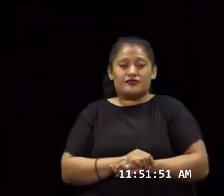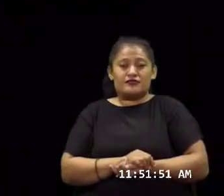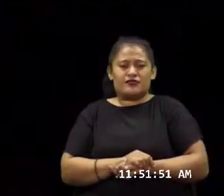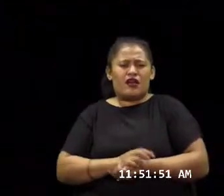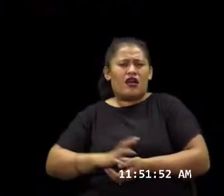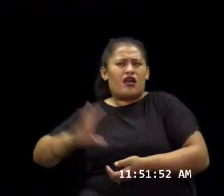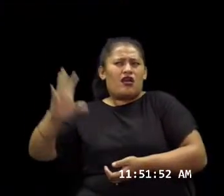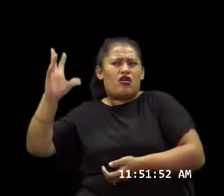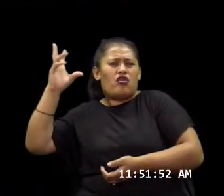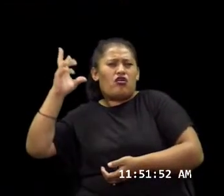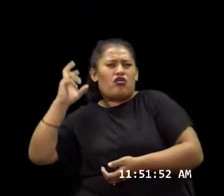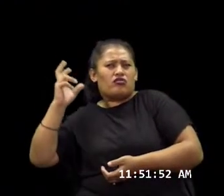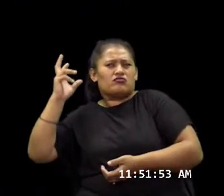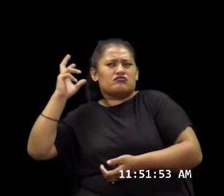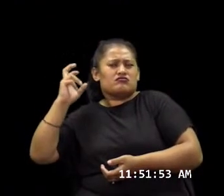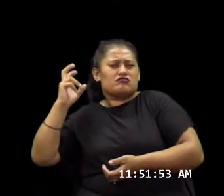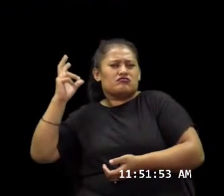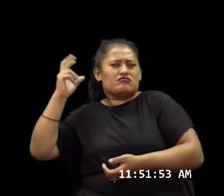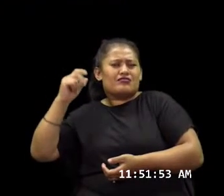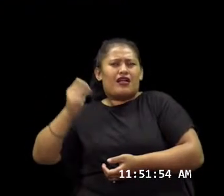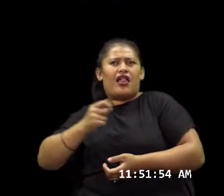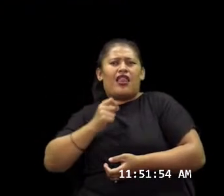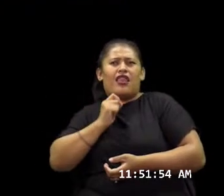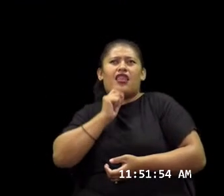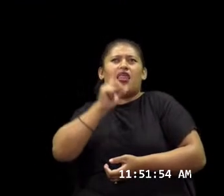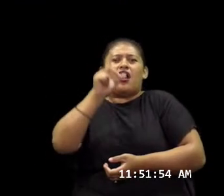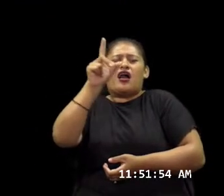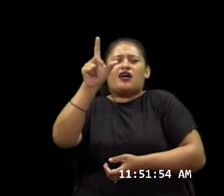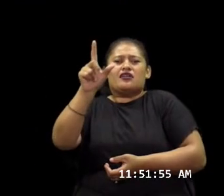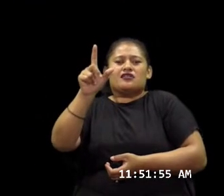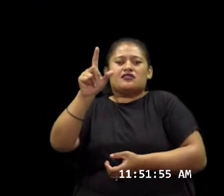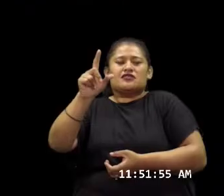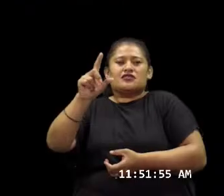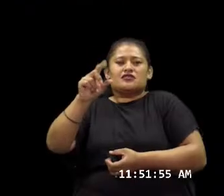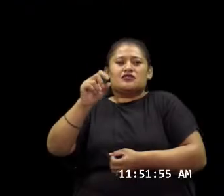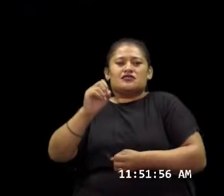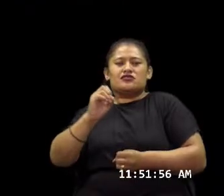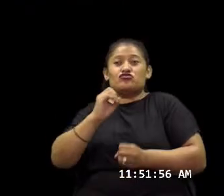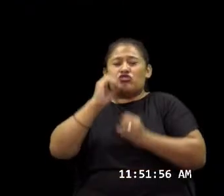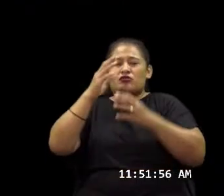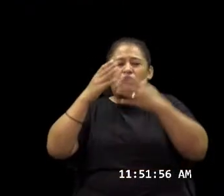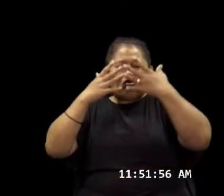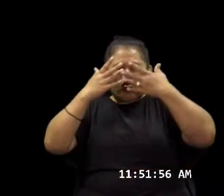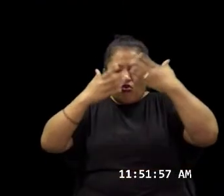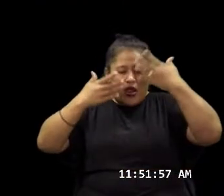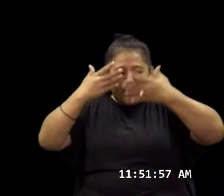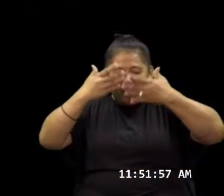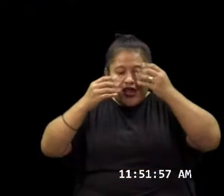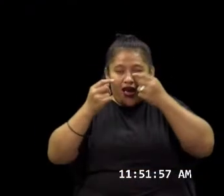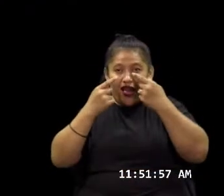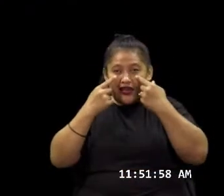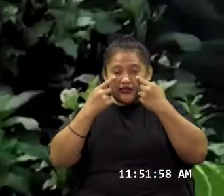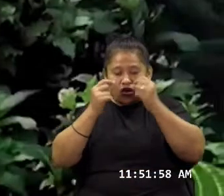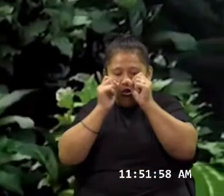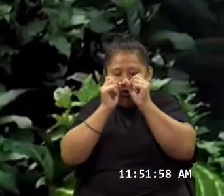I heard it crow loudly as I drowsily rubbed my eyes open.